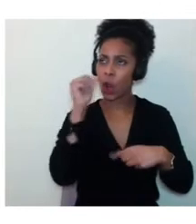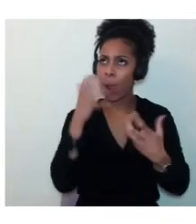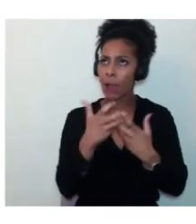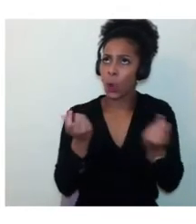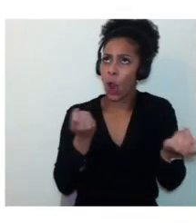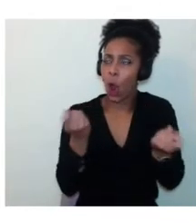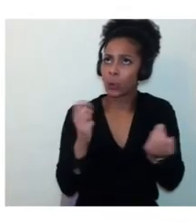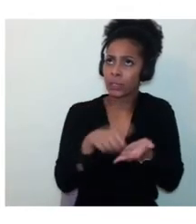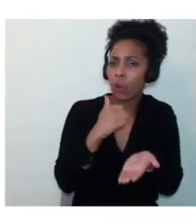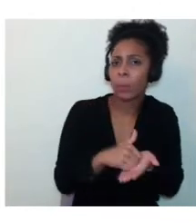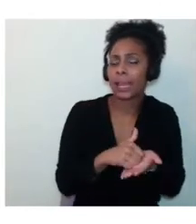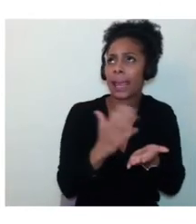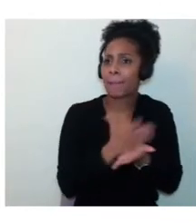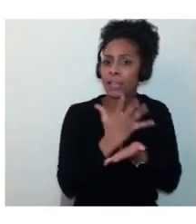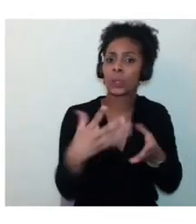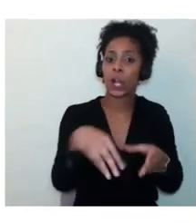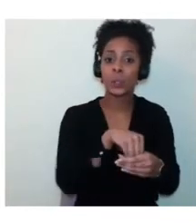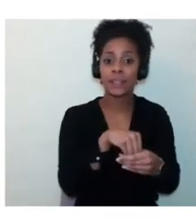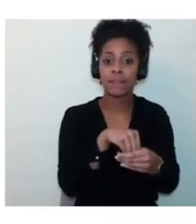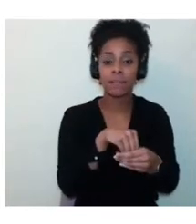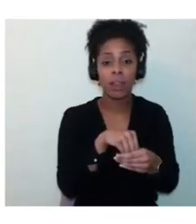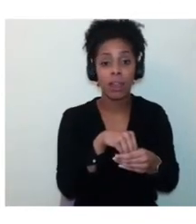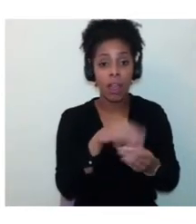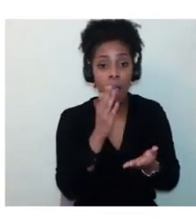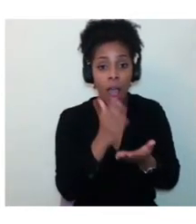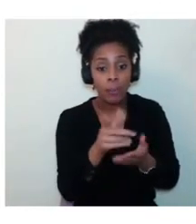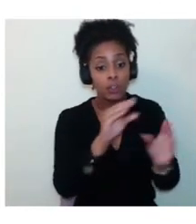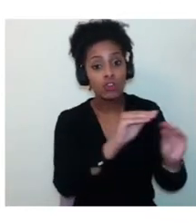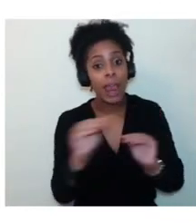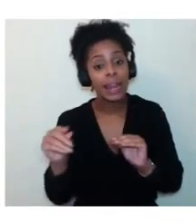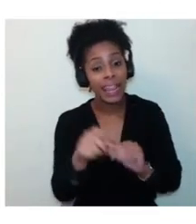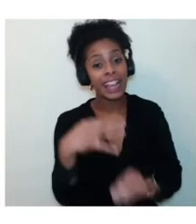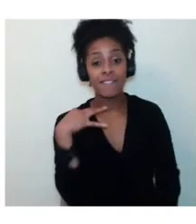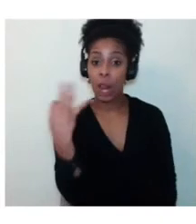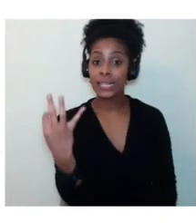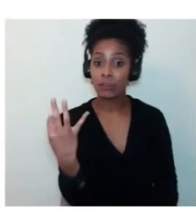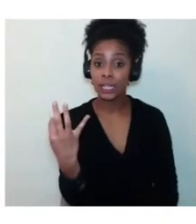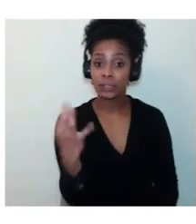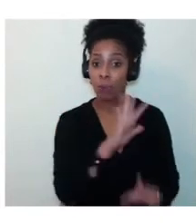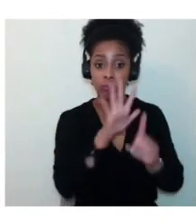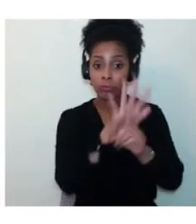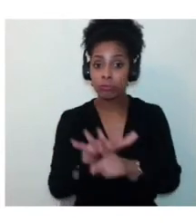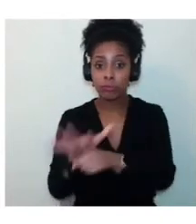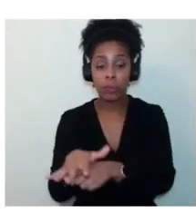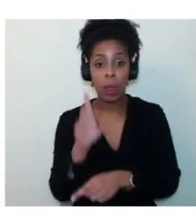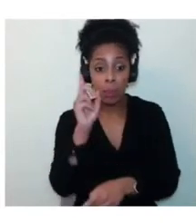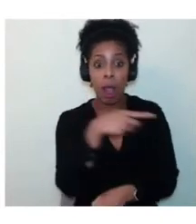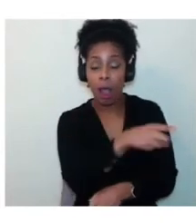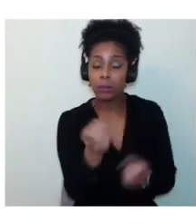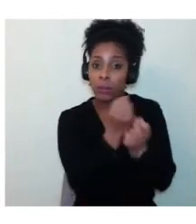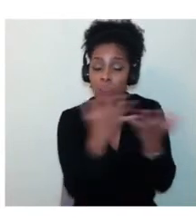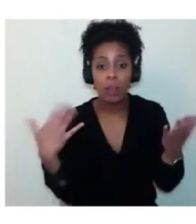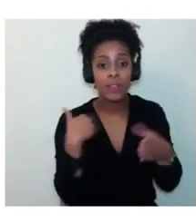this is voluntary training, and yet hundreds and hundreds of our employees earned their accessibility badges, which I think is a